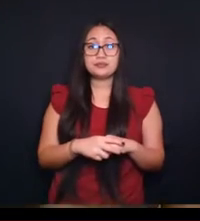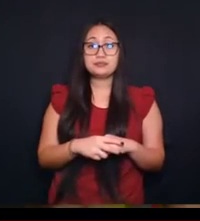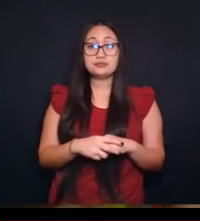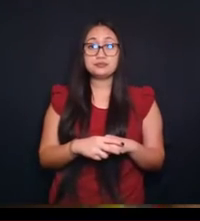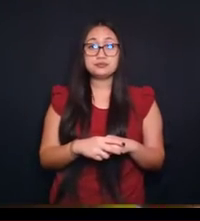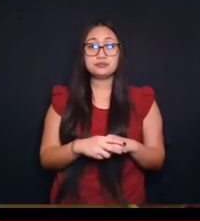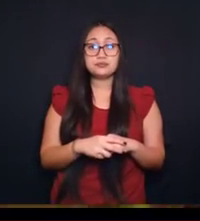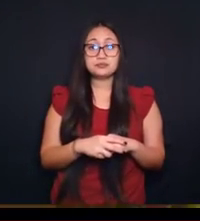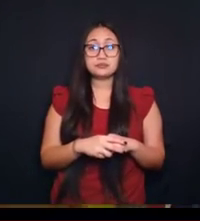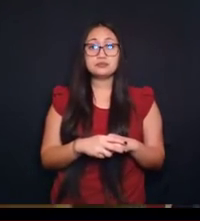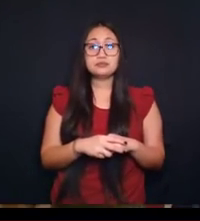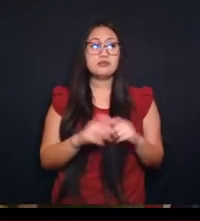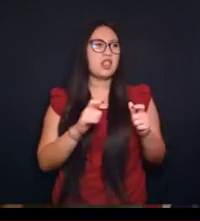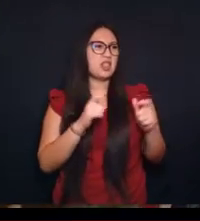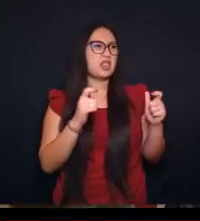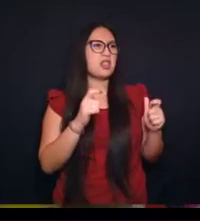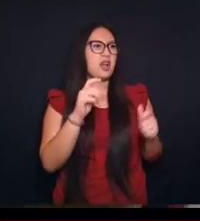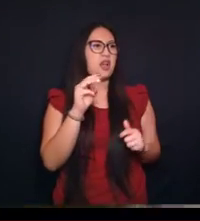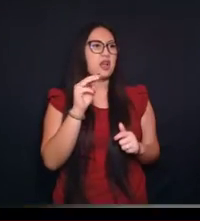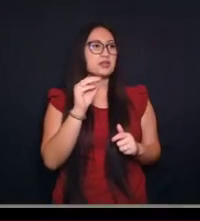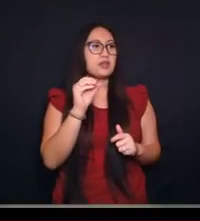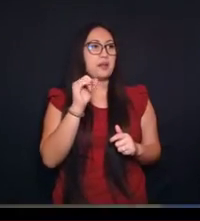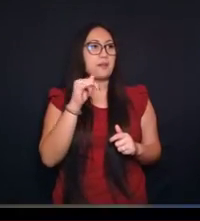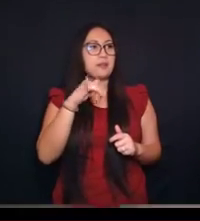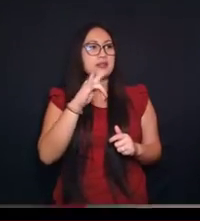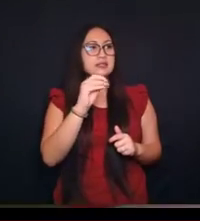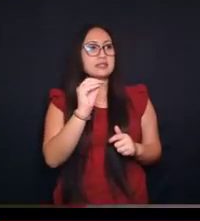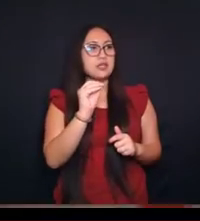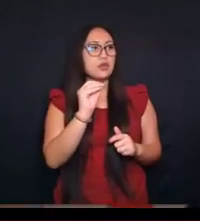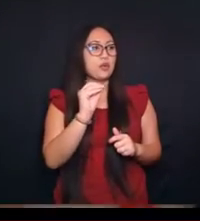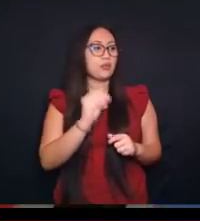a large mosquito. Okay.